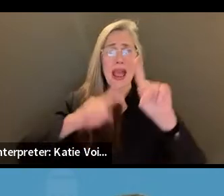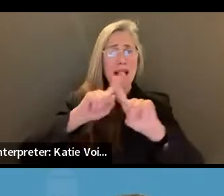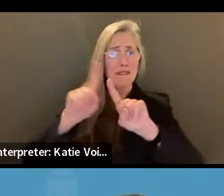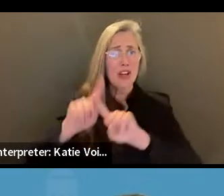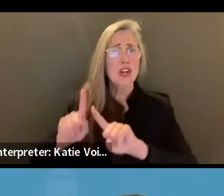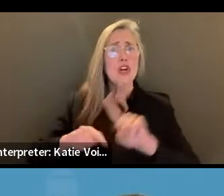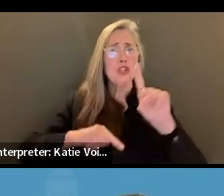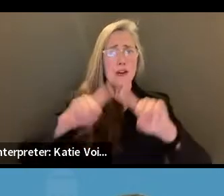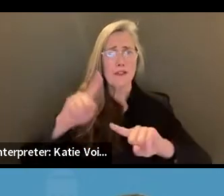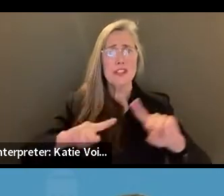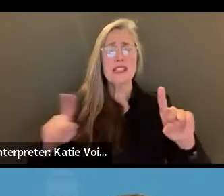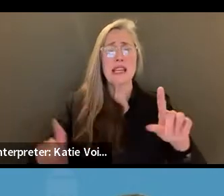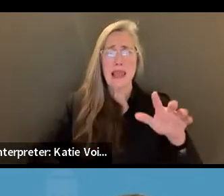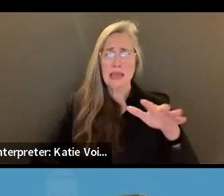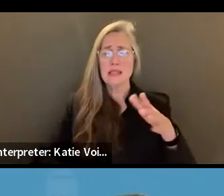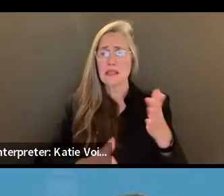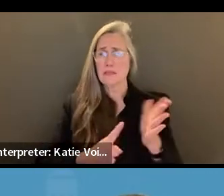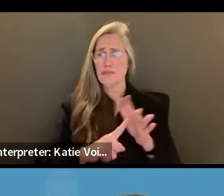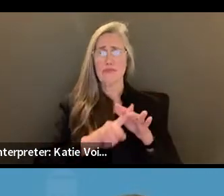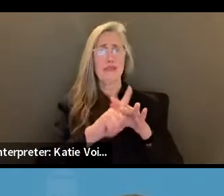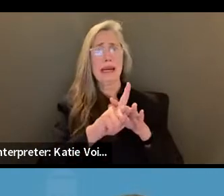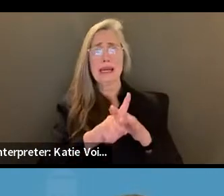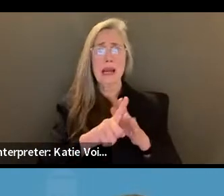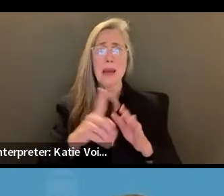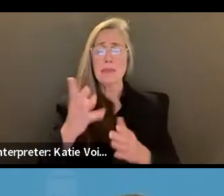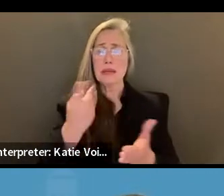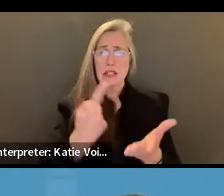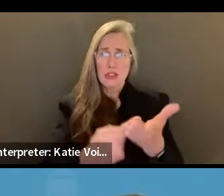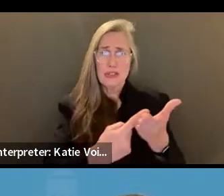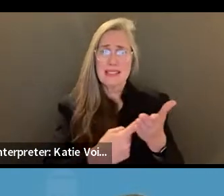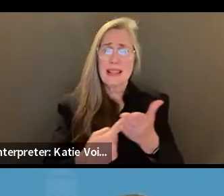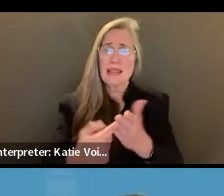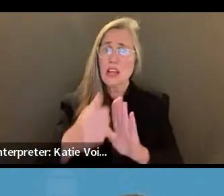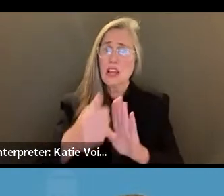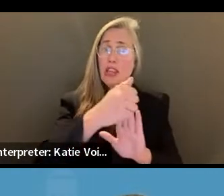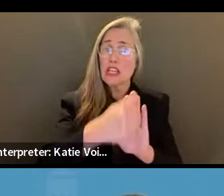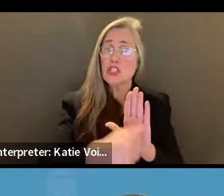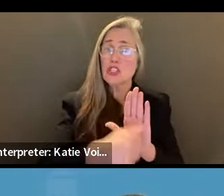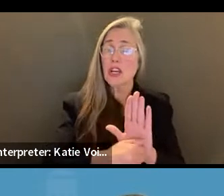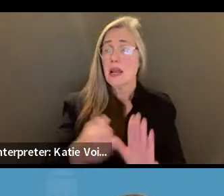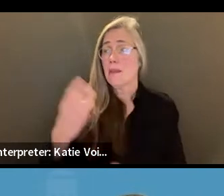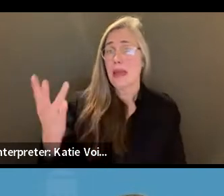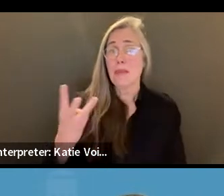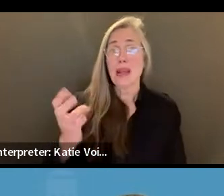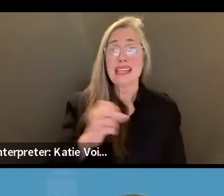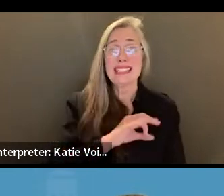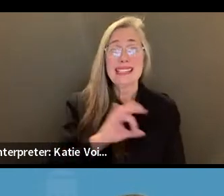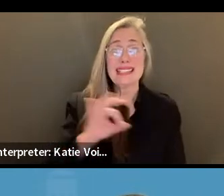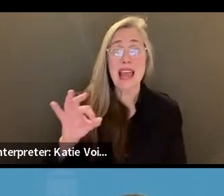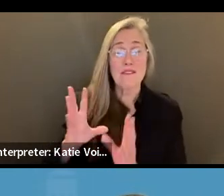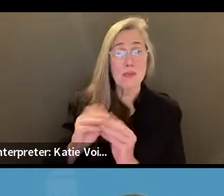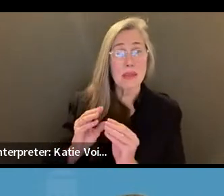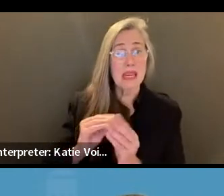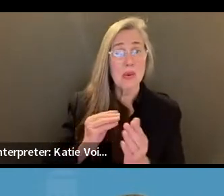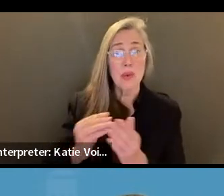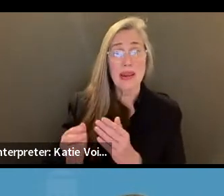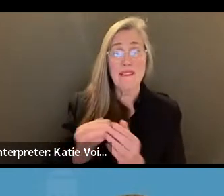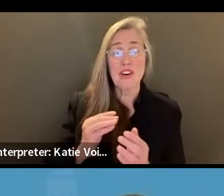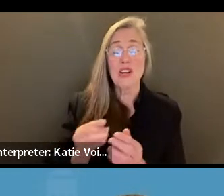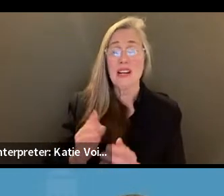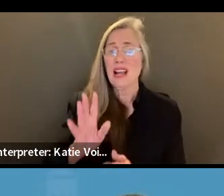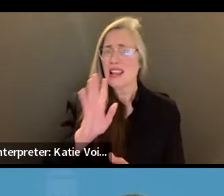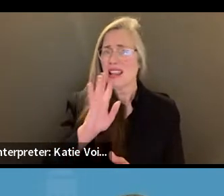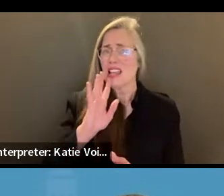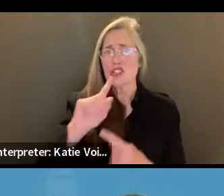bring it up just as a norm. It's, Wednesdays, staff meeting, whatnot. Let's bring it up, because that's,